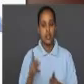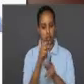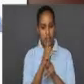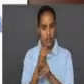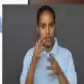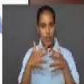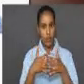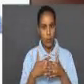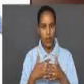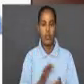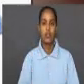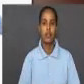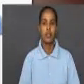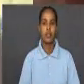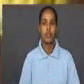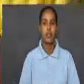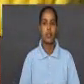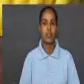safety equipment,